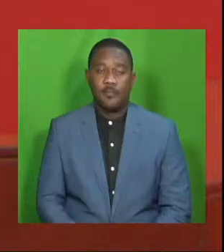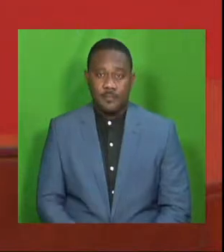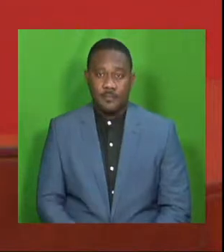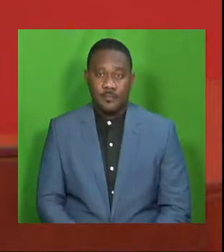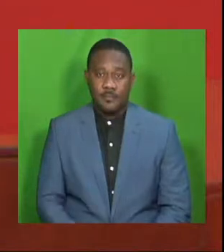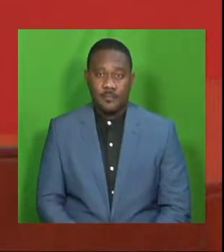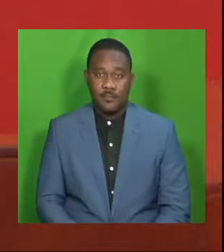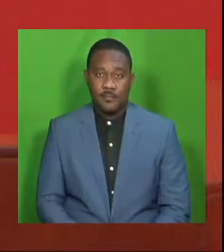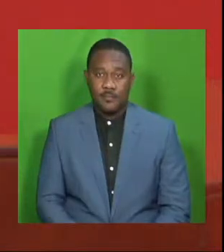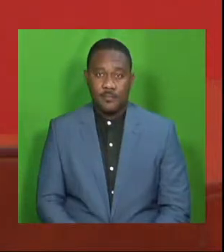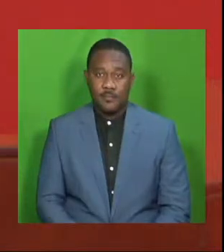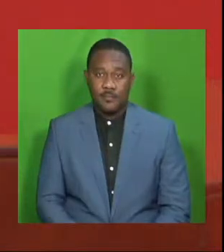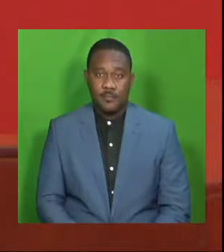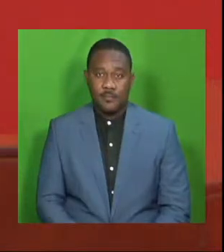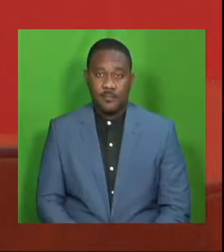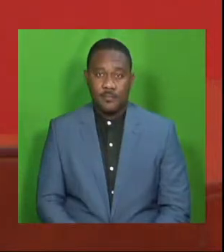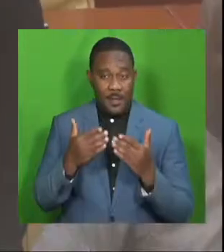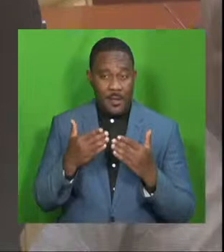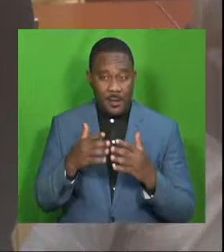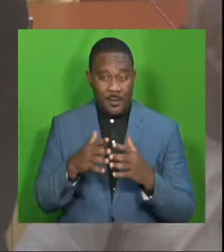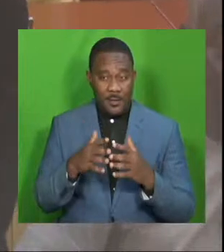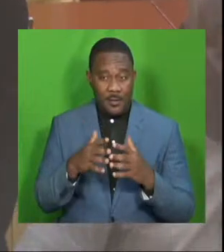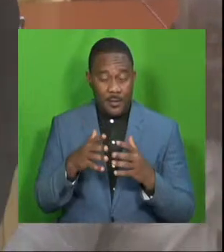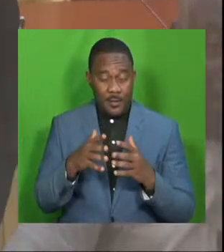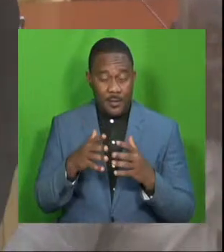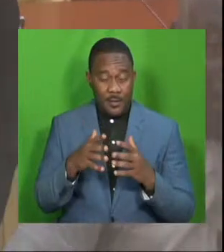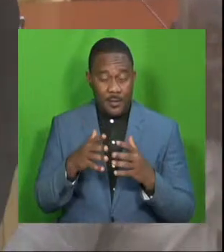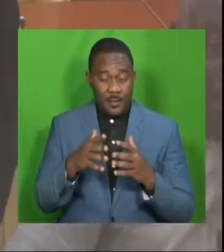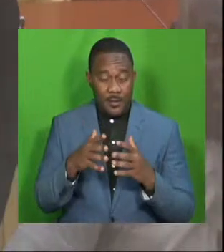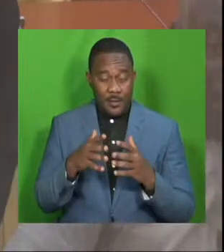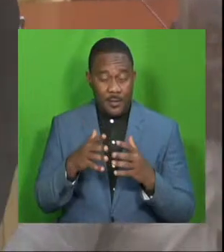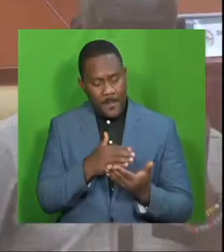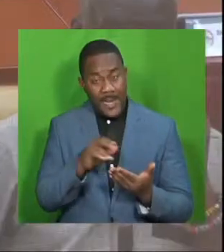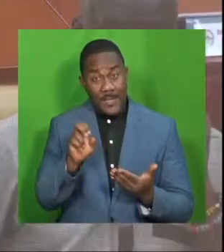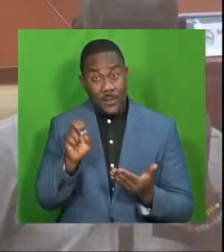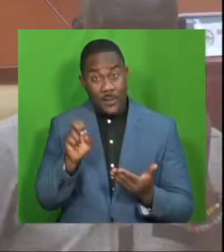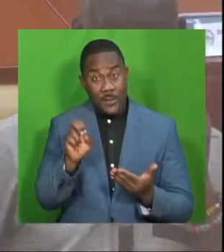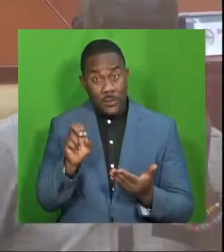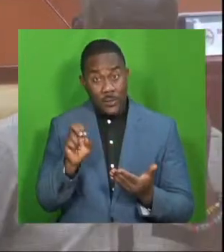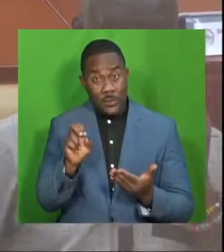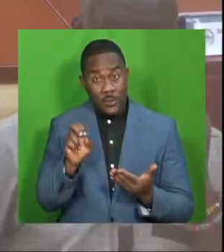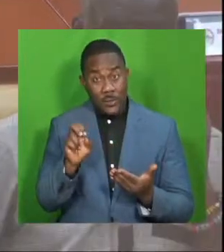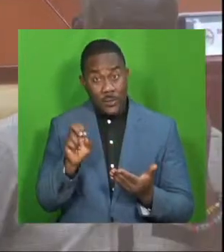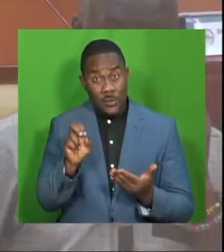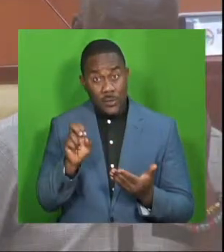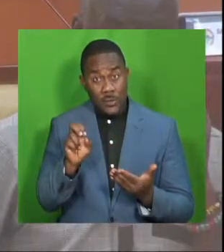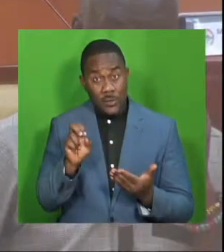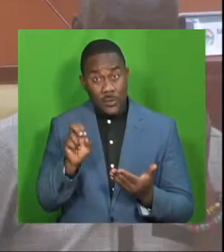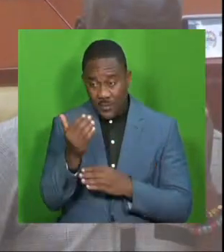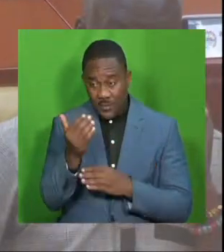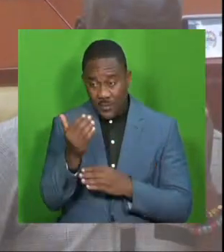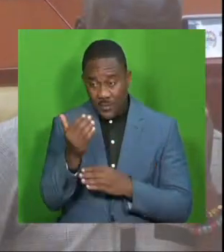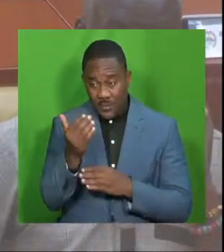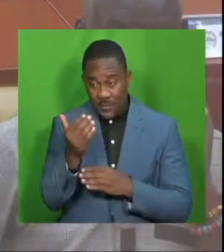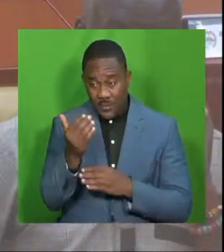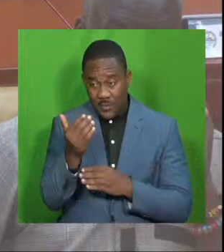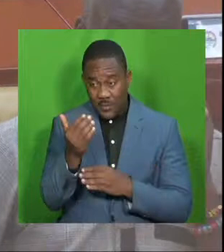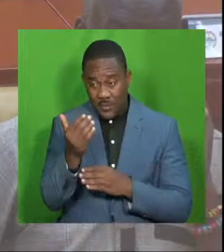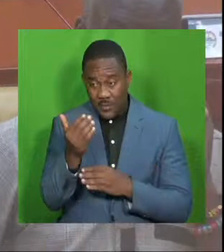Thank you very much, Mr. Speaker. Mr. Speaker, please, at page 12, item number